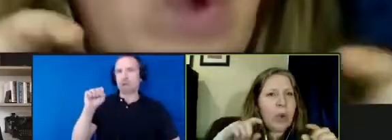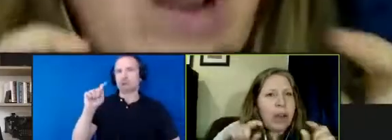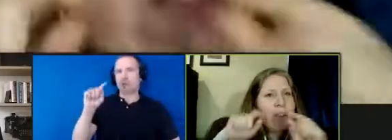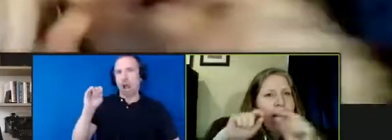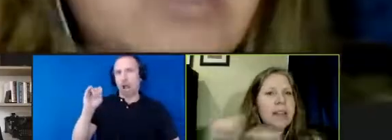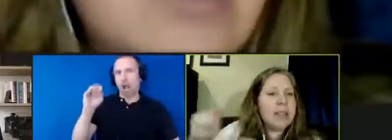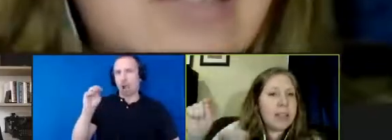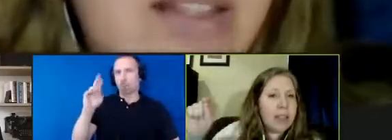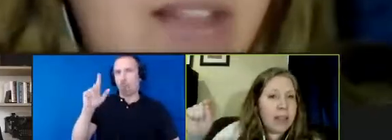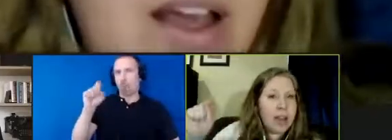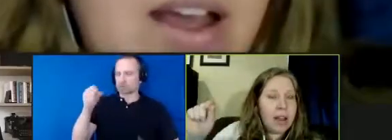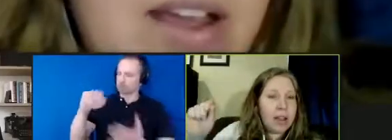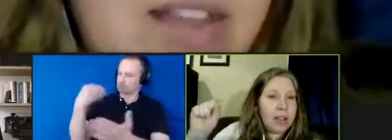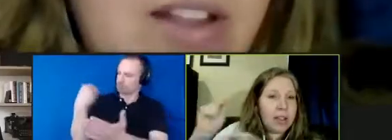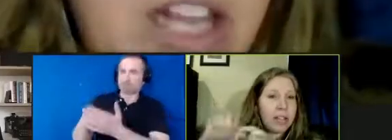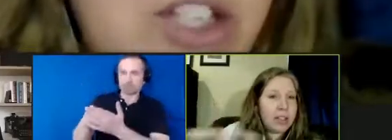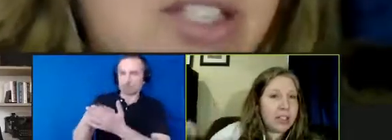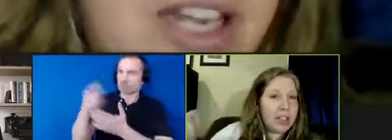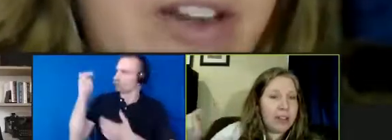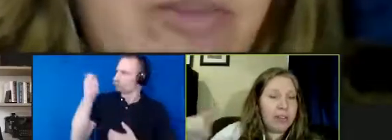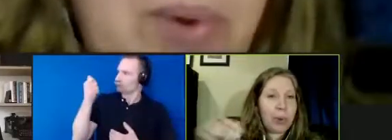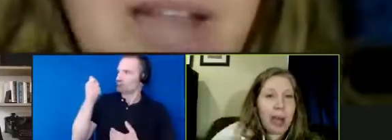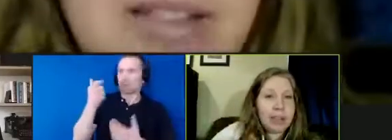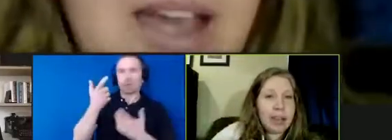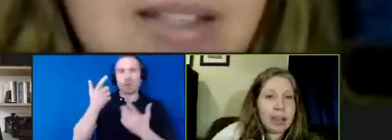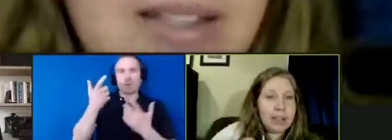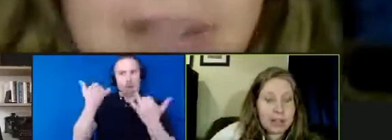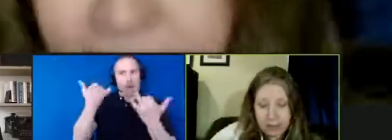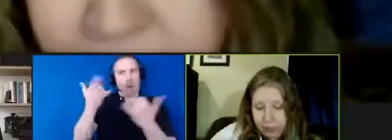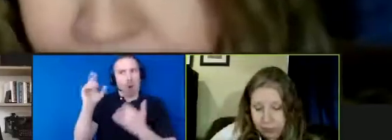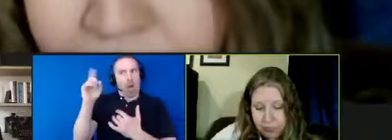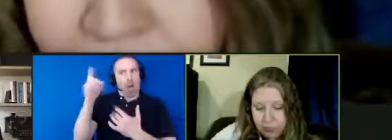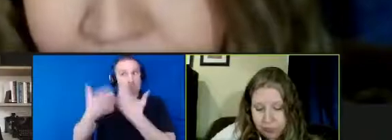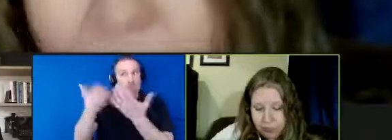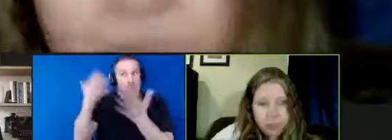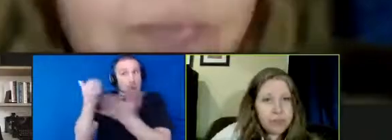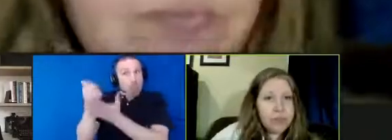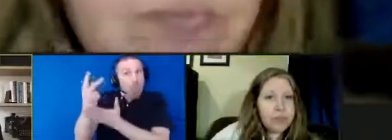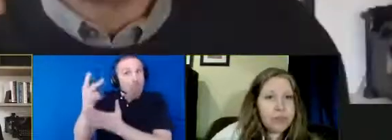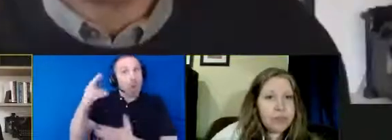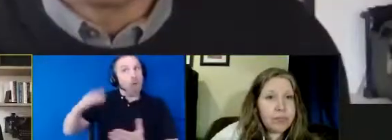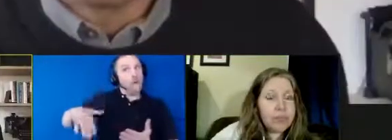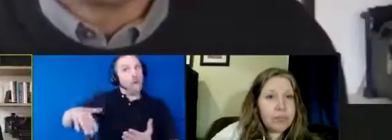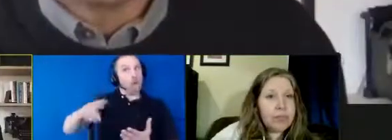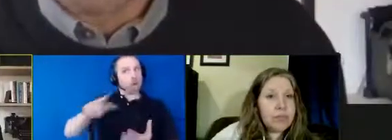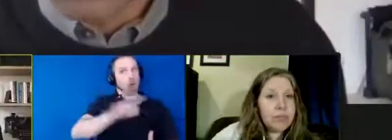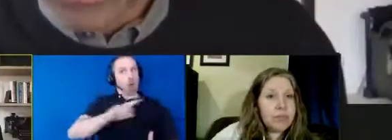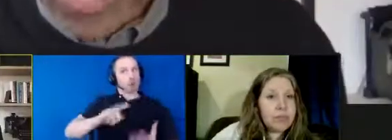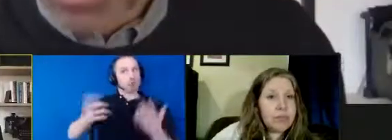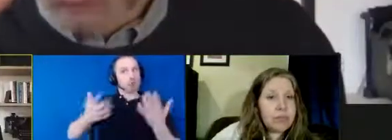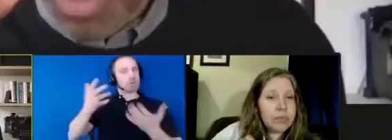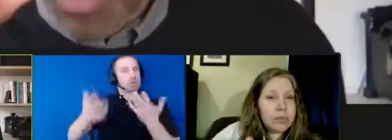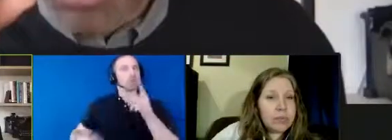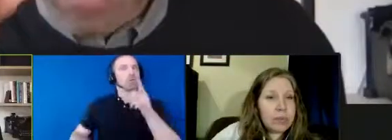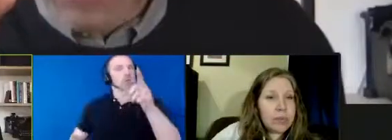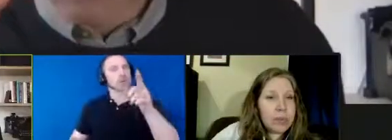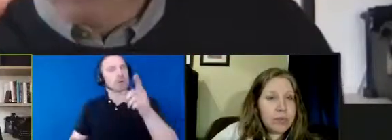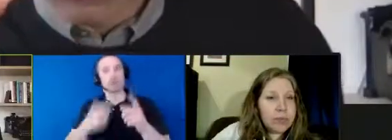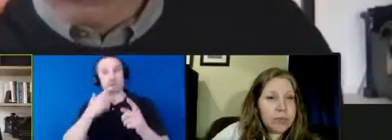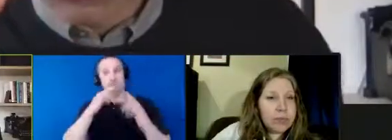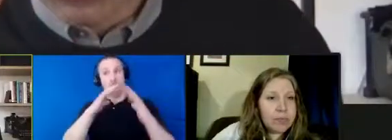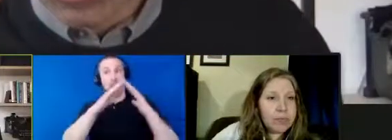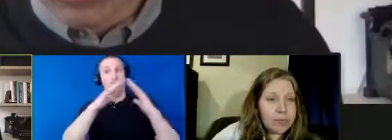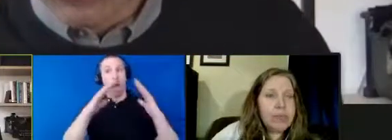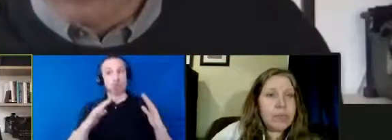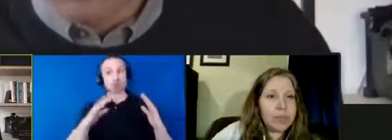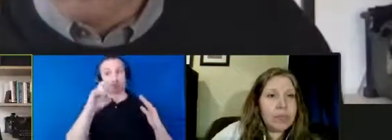and where that is in the legislative process? So the House already passed a